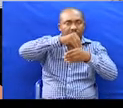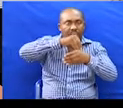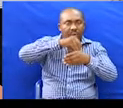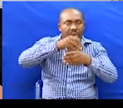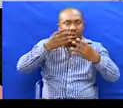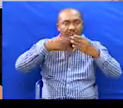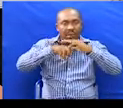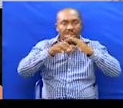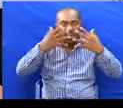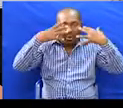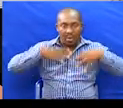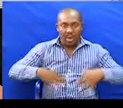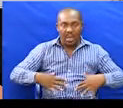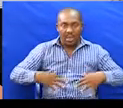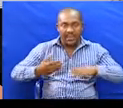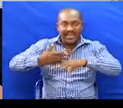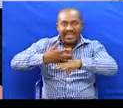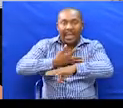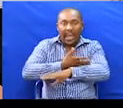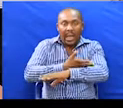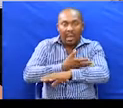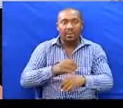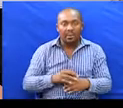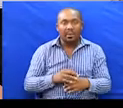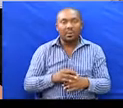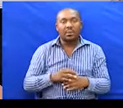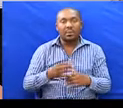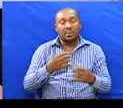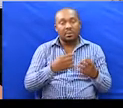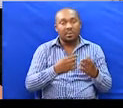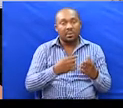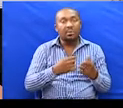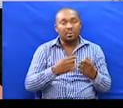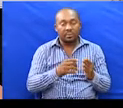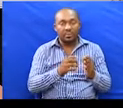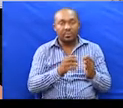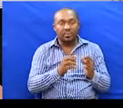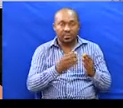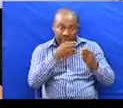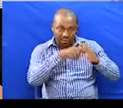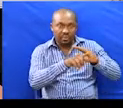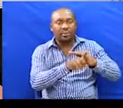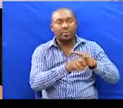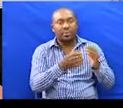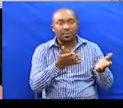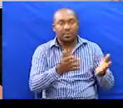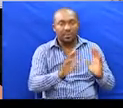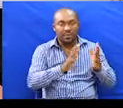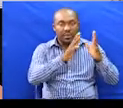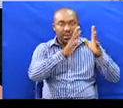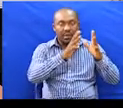body cells which control our body characters.